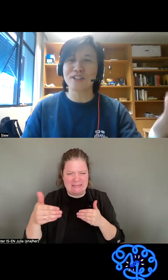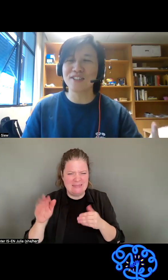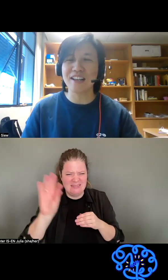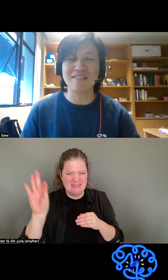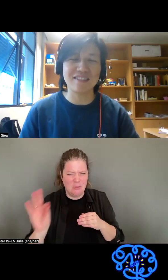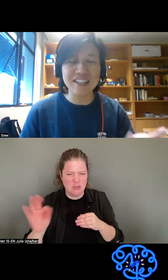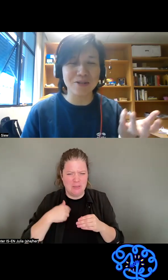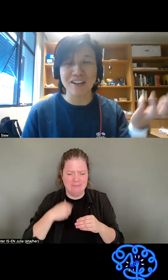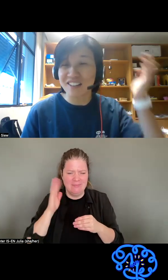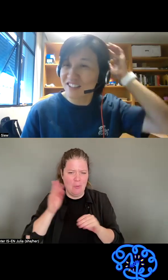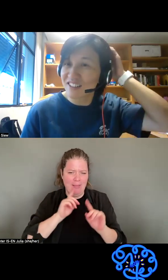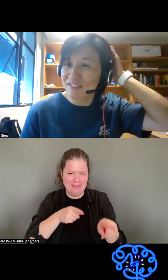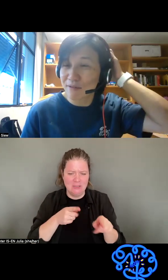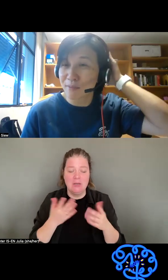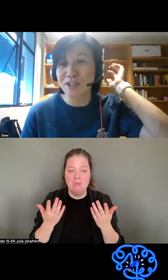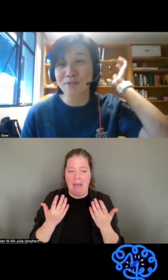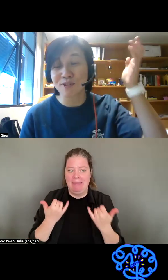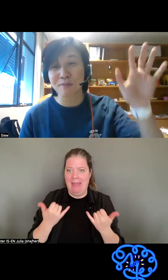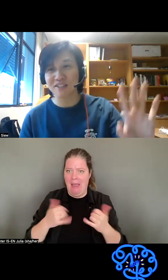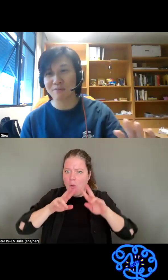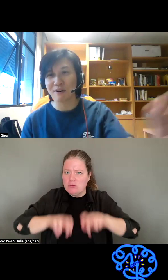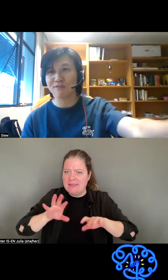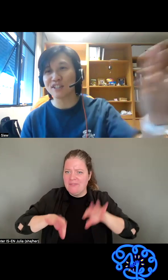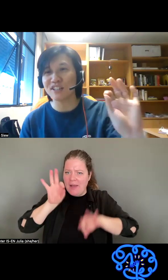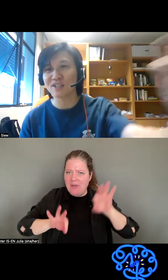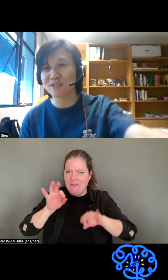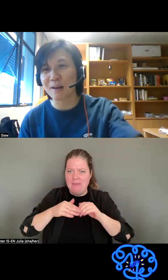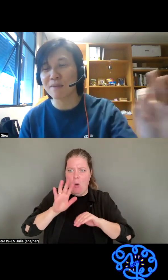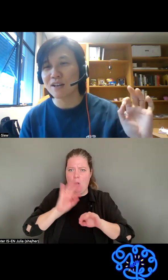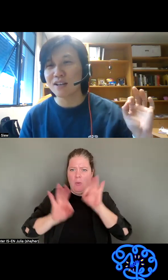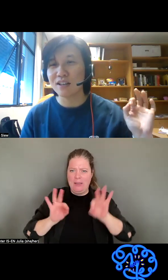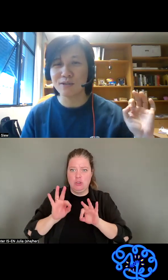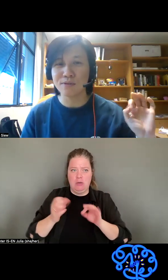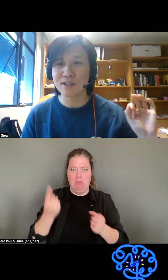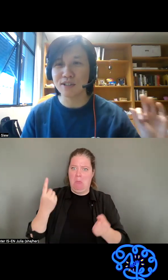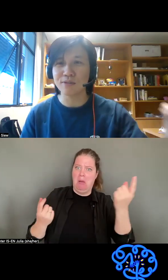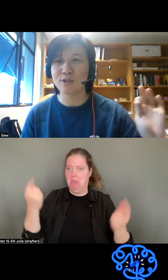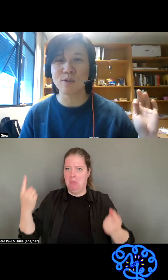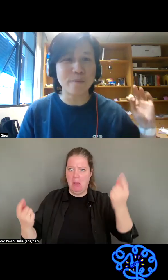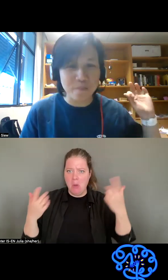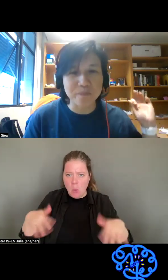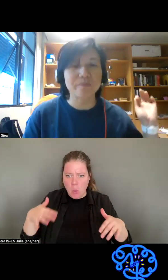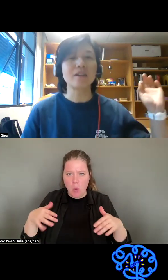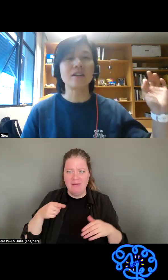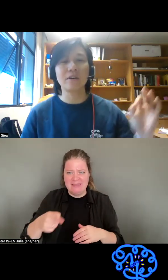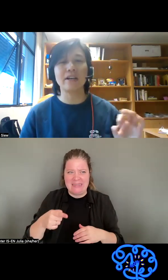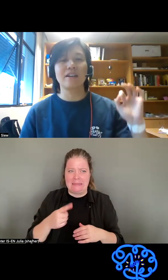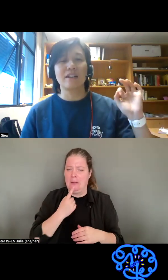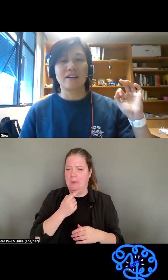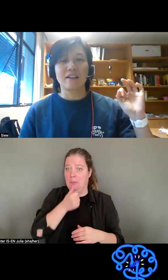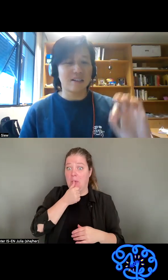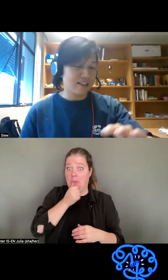more questions that need to be answered, like from this work, but it's just a very first initial step into this world.